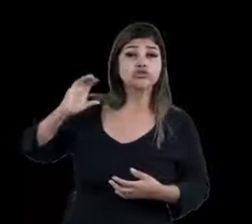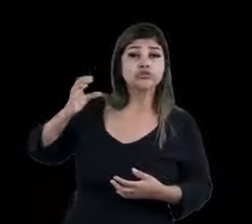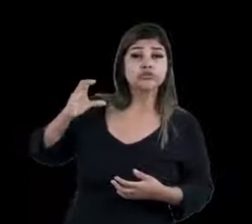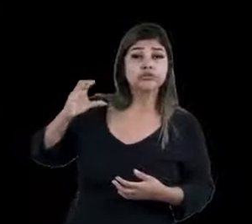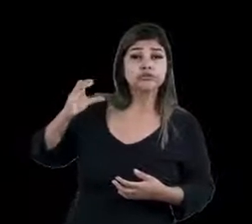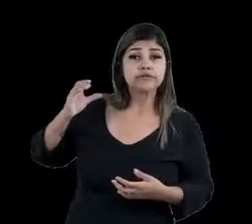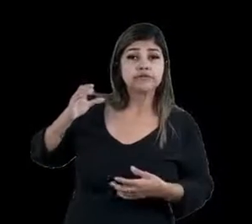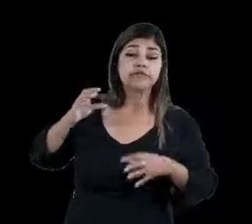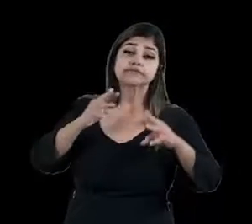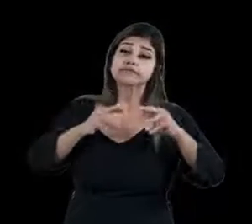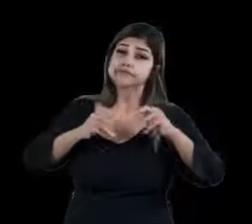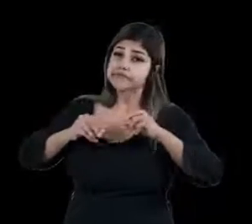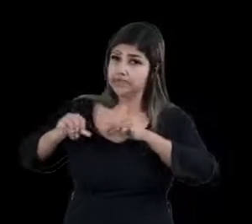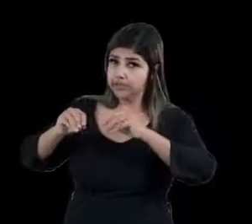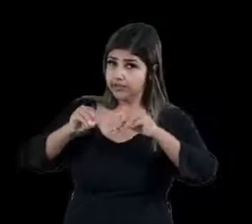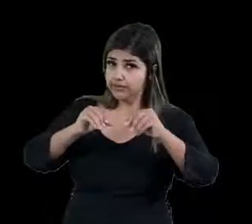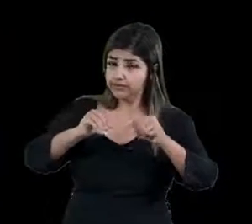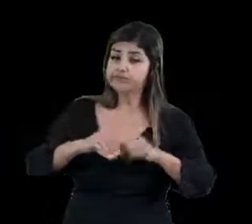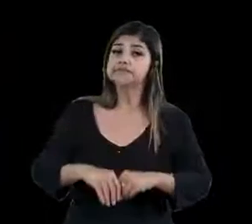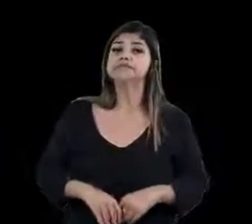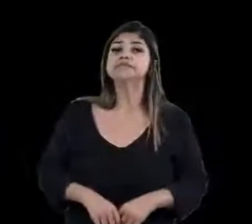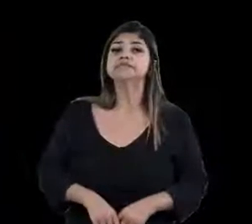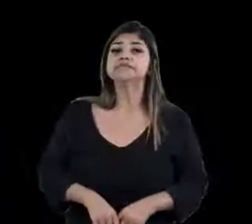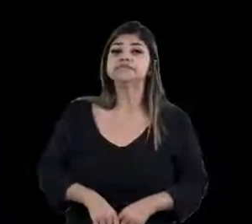That was our experience with the Earth.